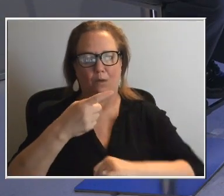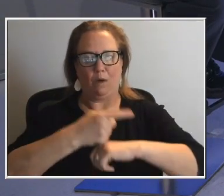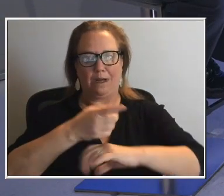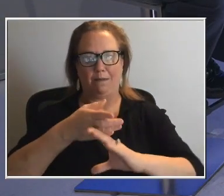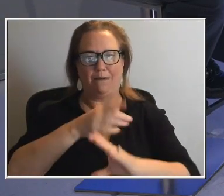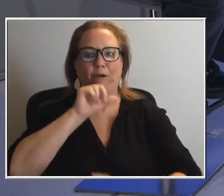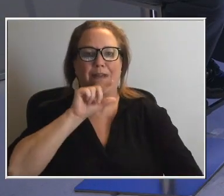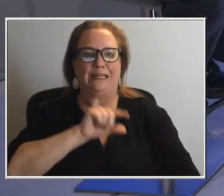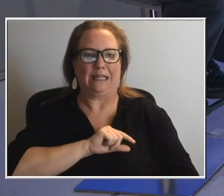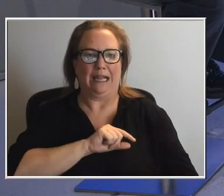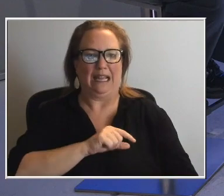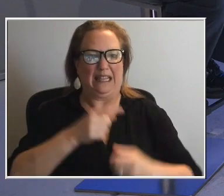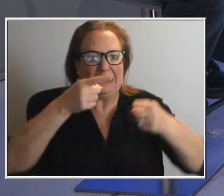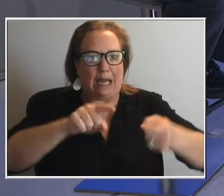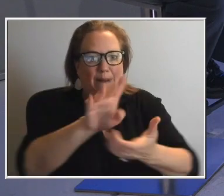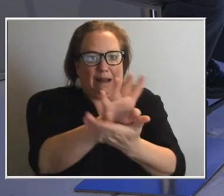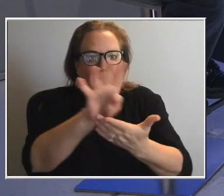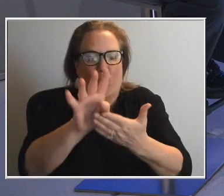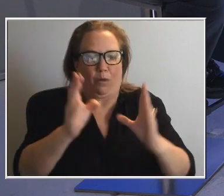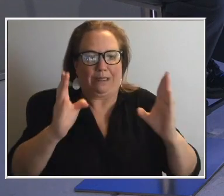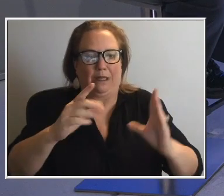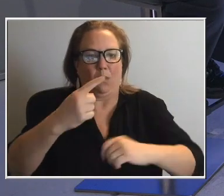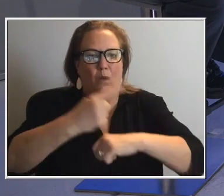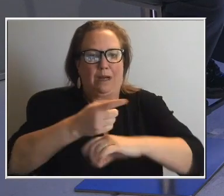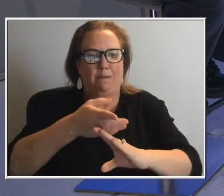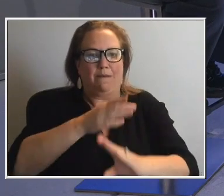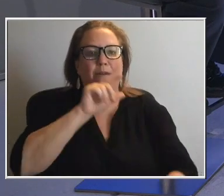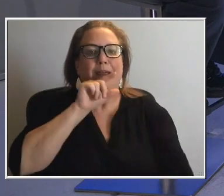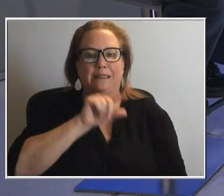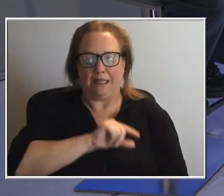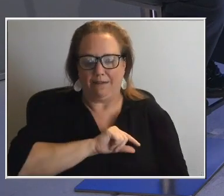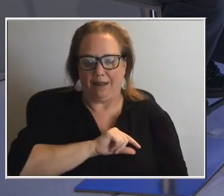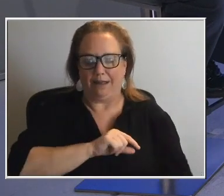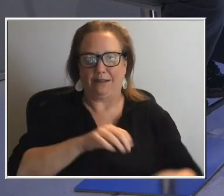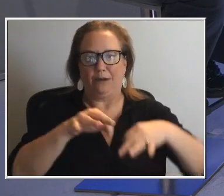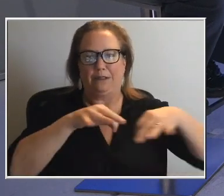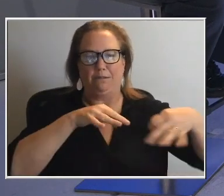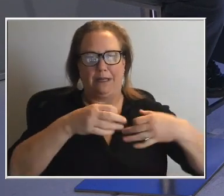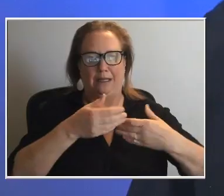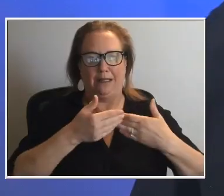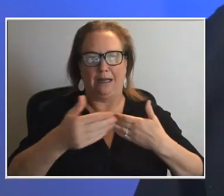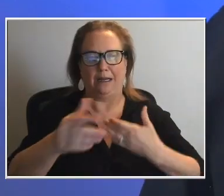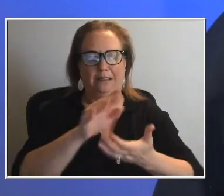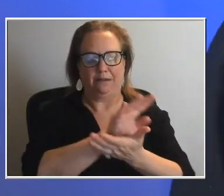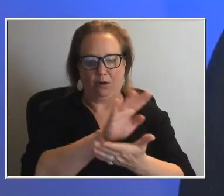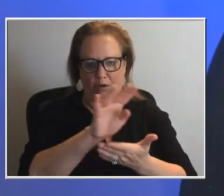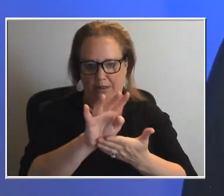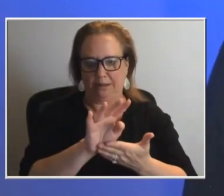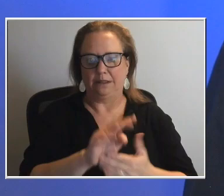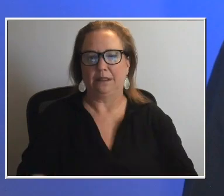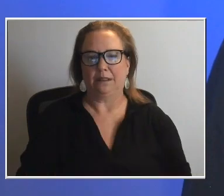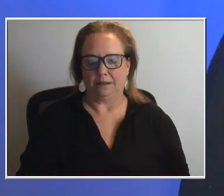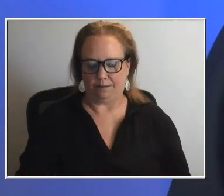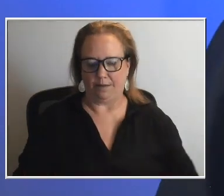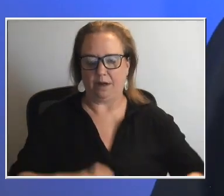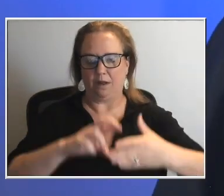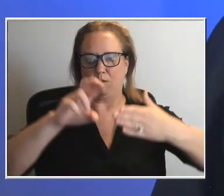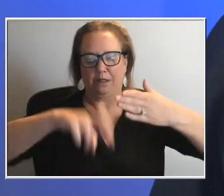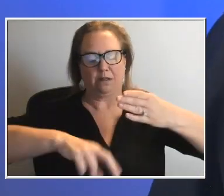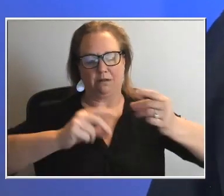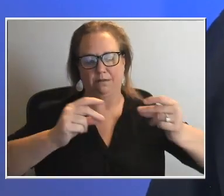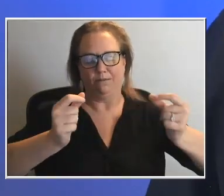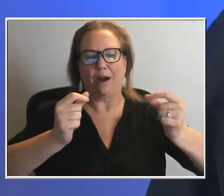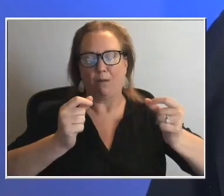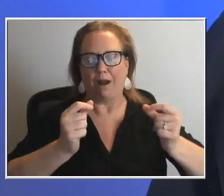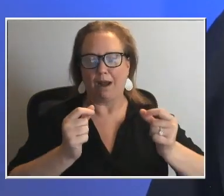within a 4-week period. Day before Thanksgiving. Day before Thanksgiving. Take us through the next 4 weeks. Got the results fairly quick.